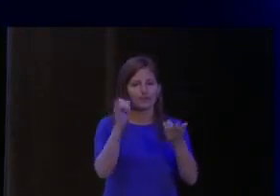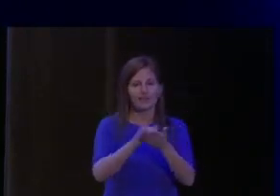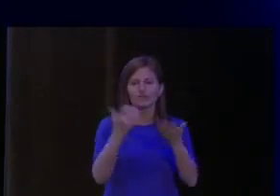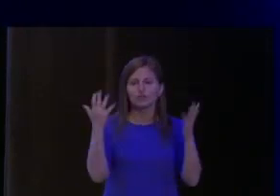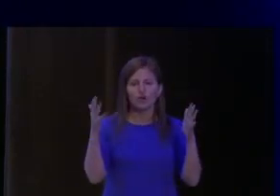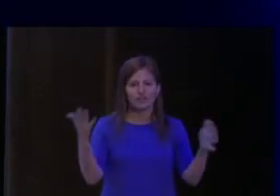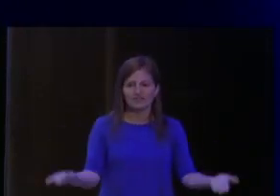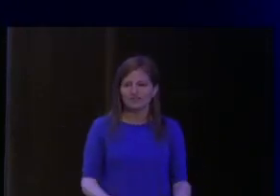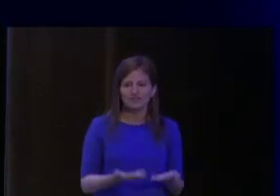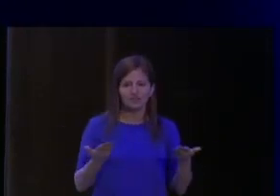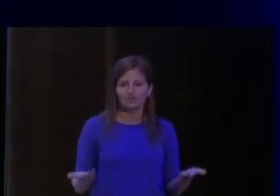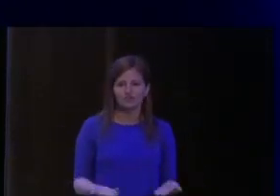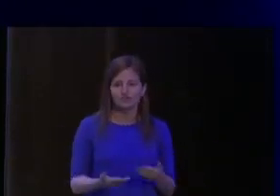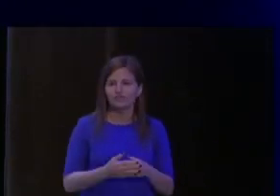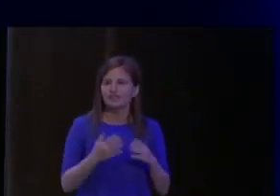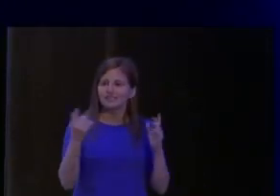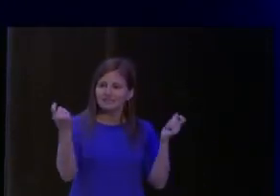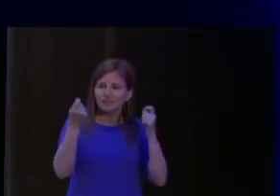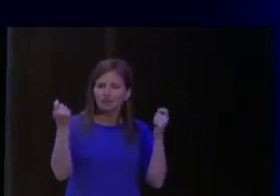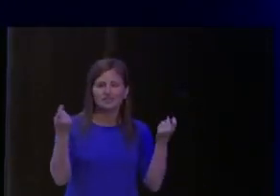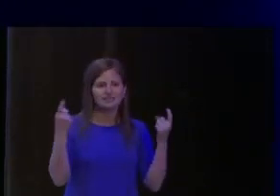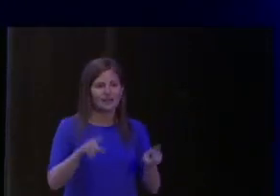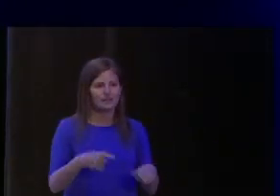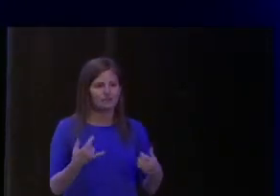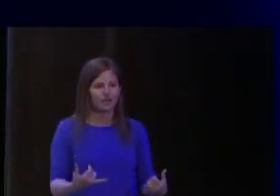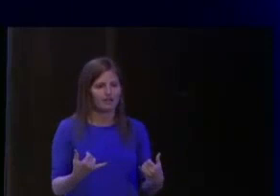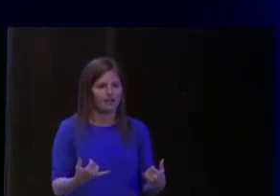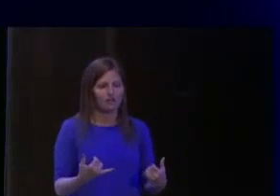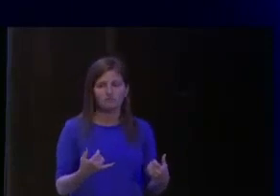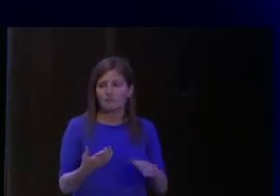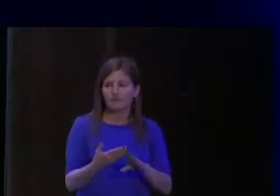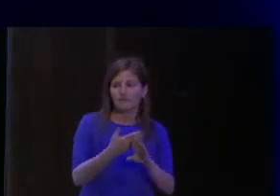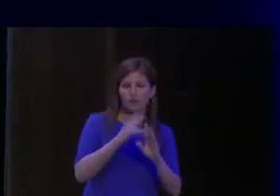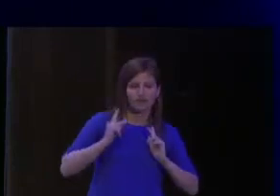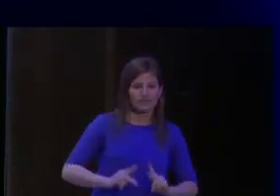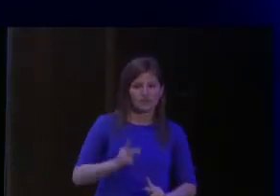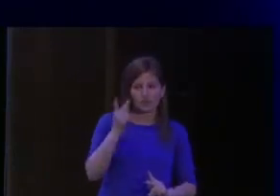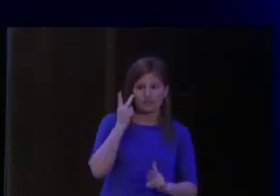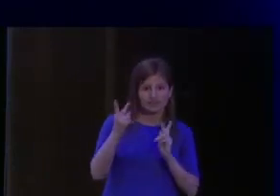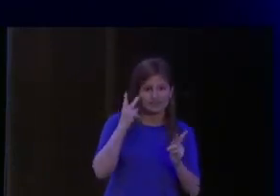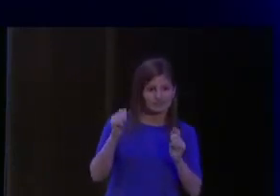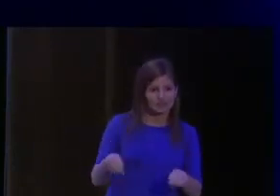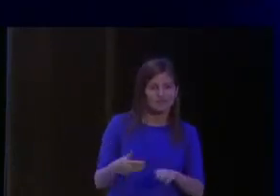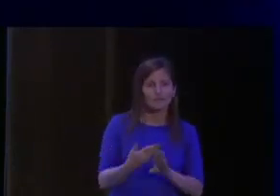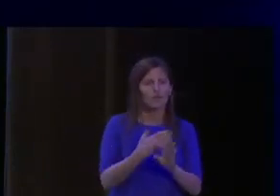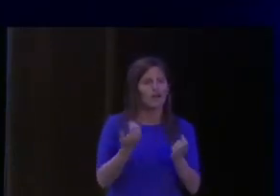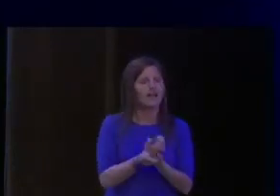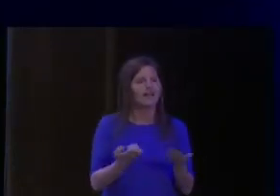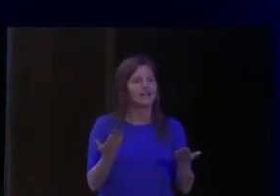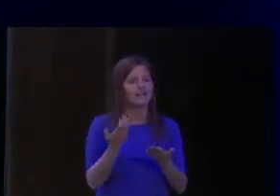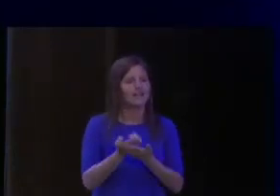already here. Celebrate that it's happening right now, even before the physical eye can see it, even before there's any